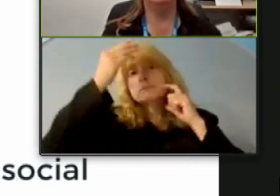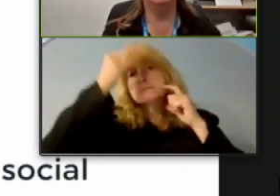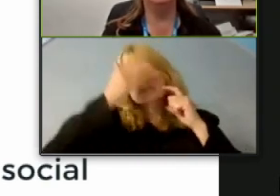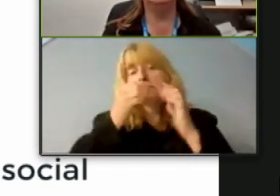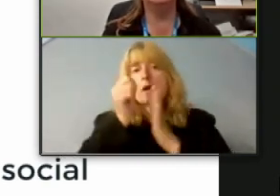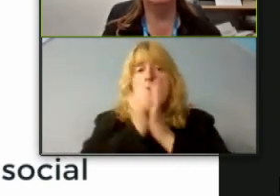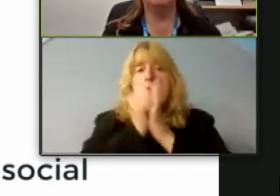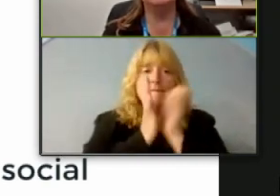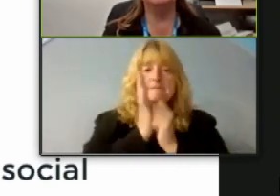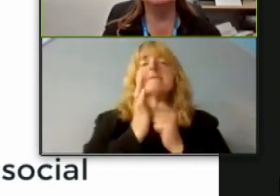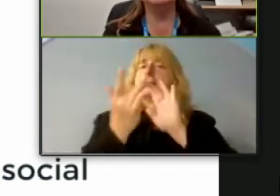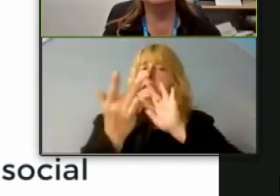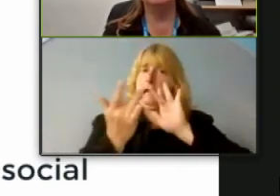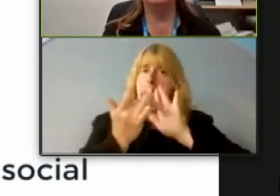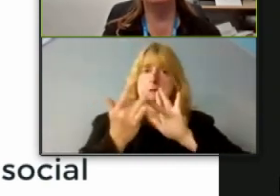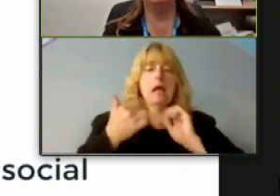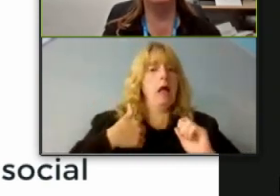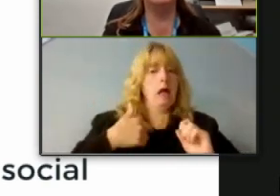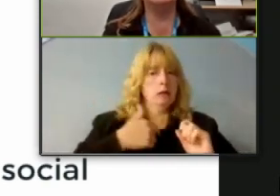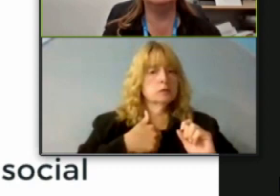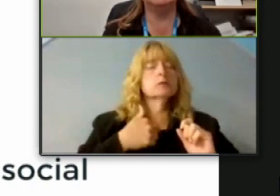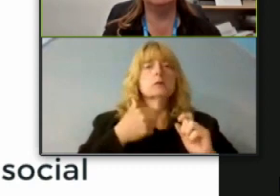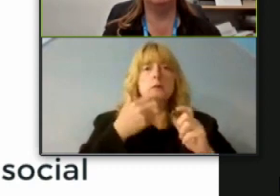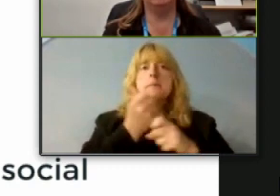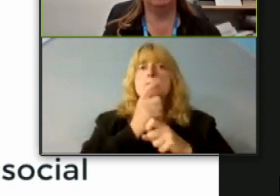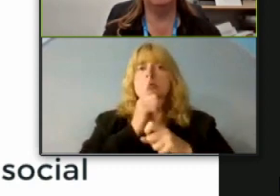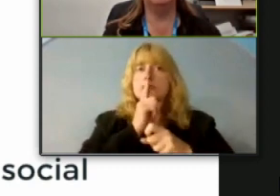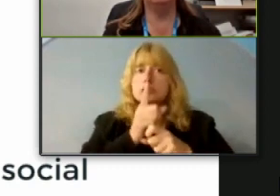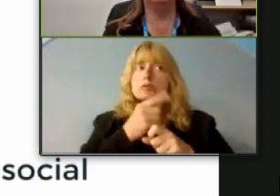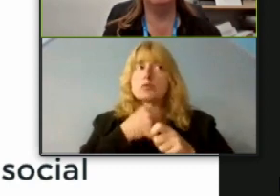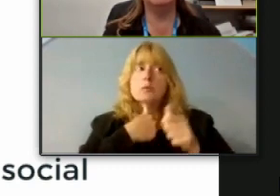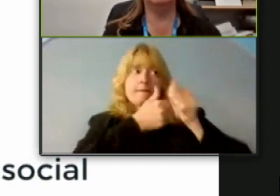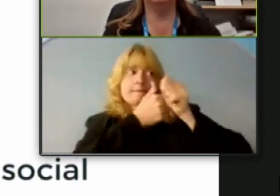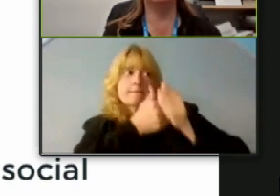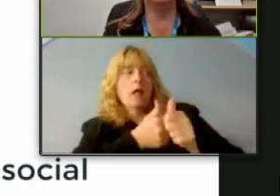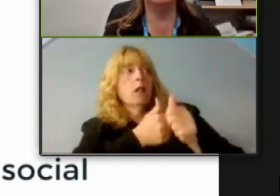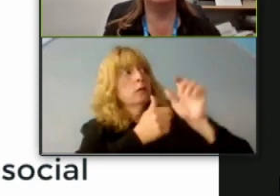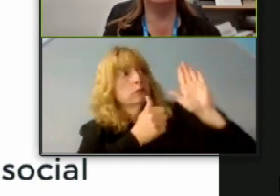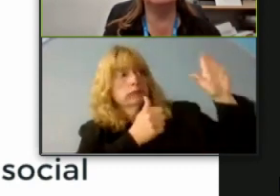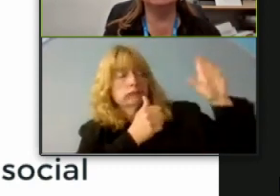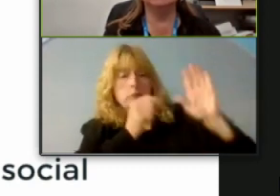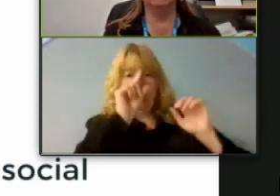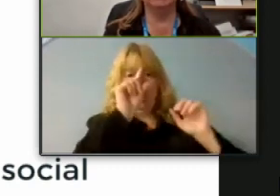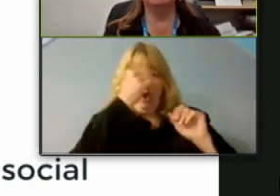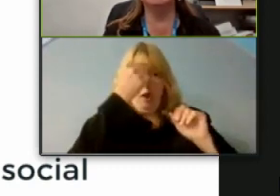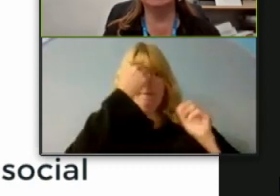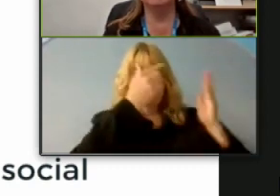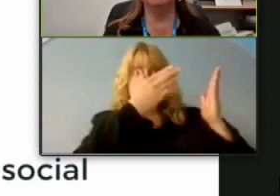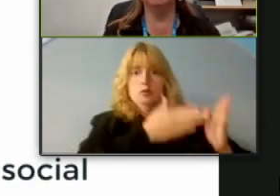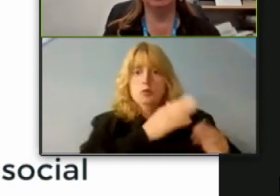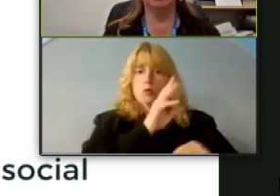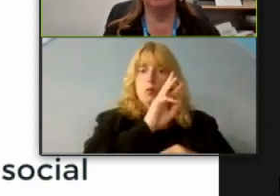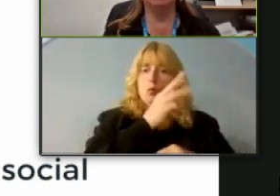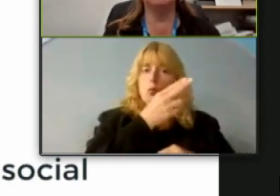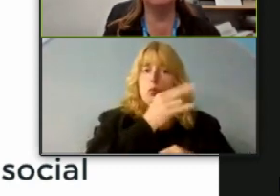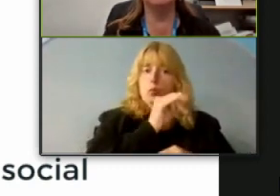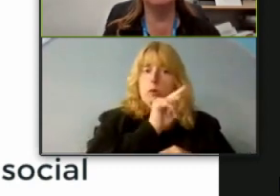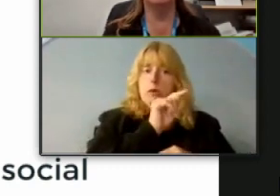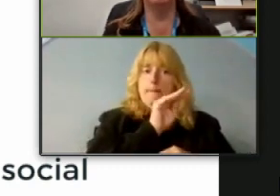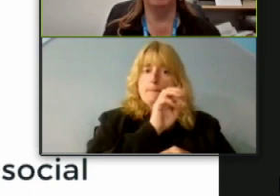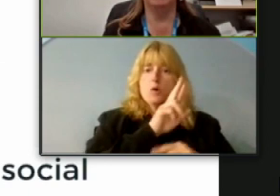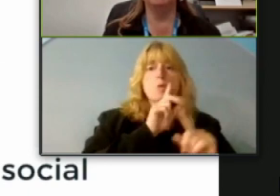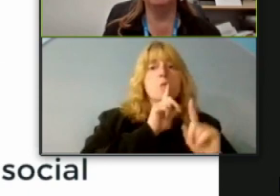we are following the guidance from the executive order, making sure that we are continuing our safety